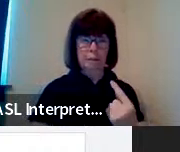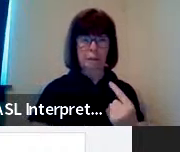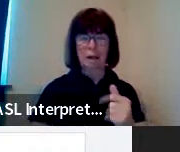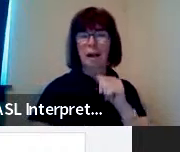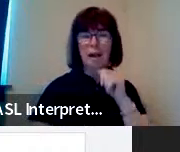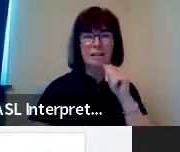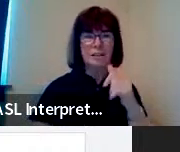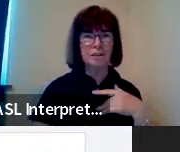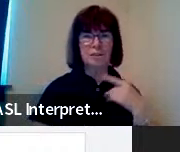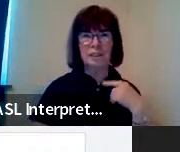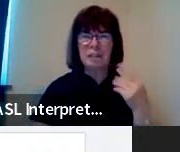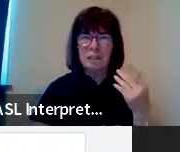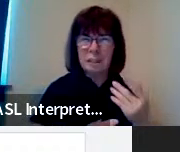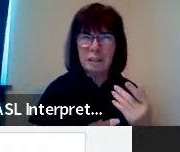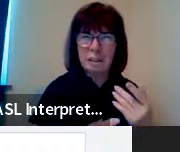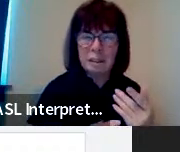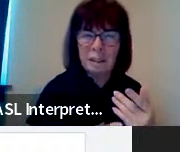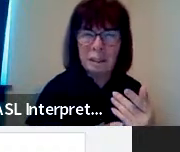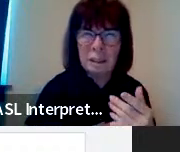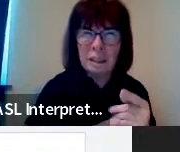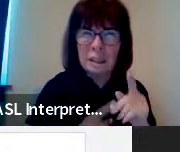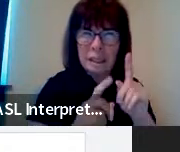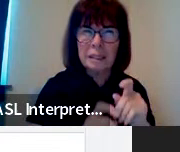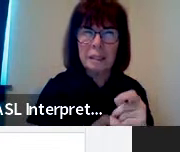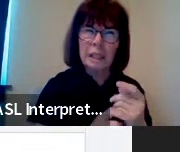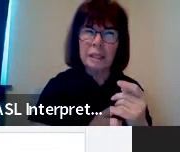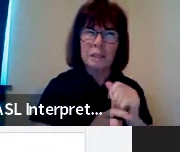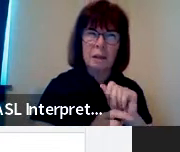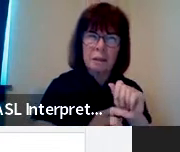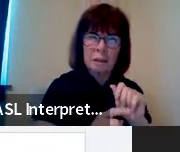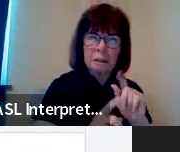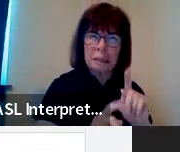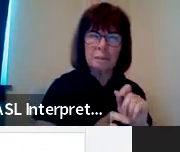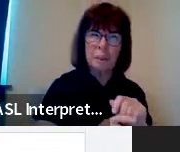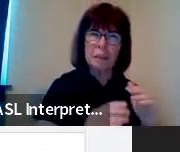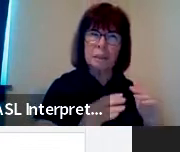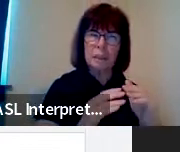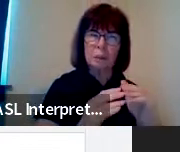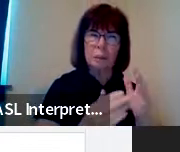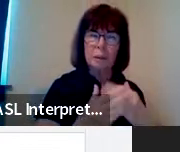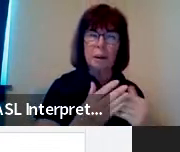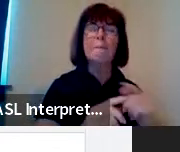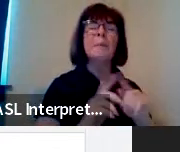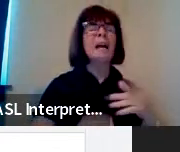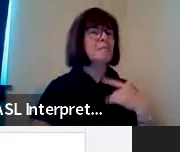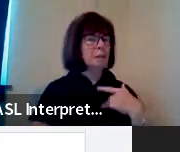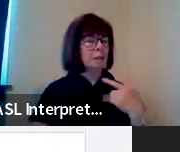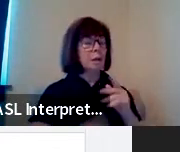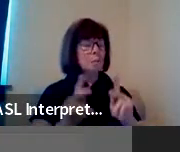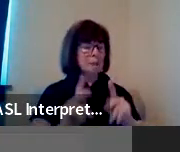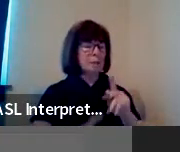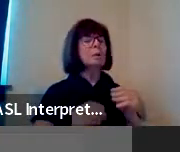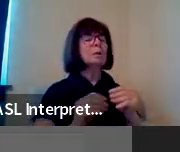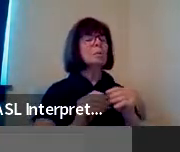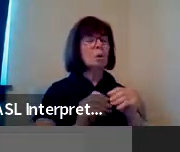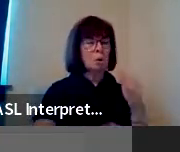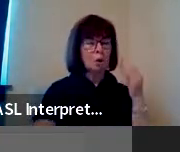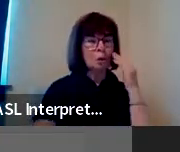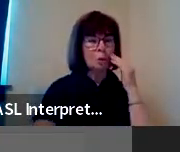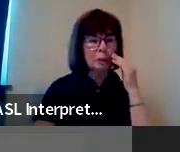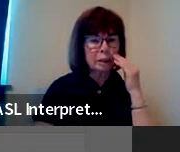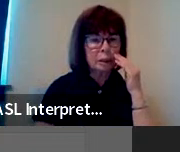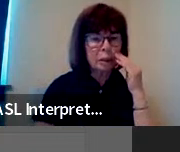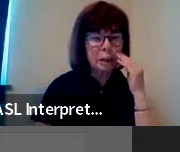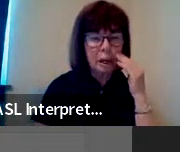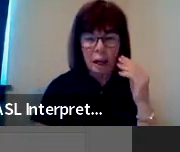a testing, but it could be part of it. But I feel like people are more aware that there is an existence of